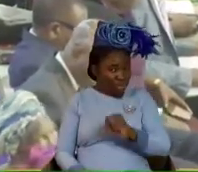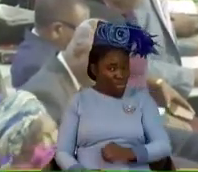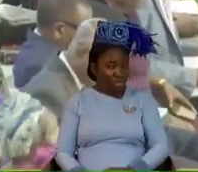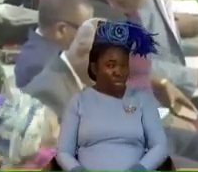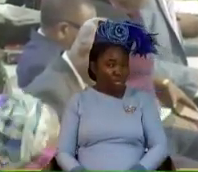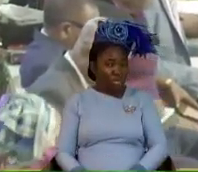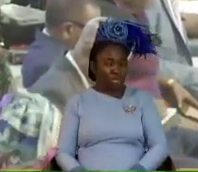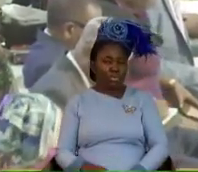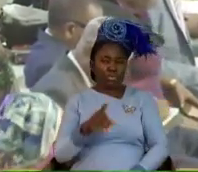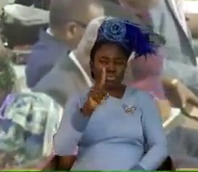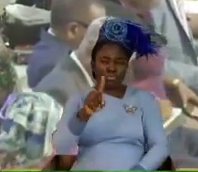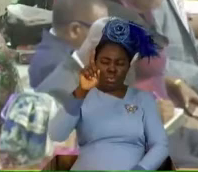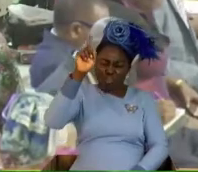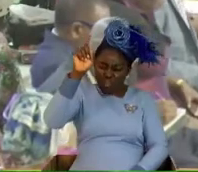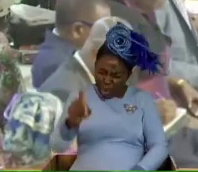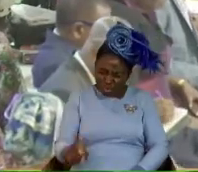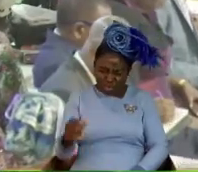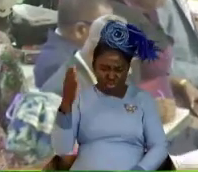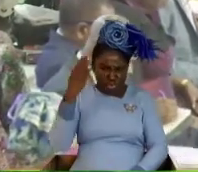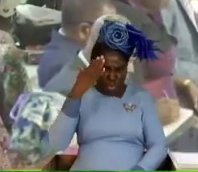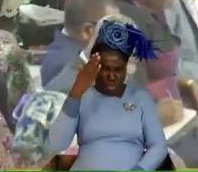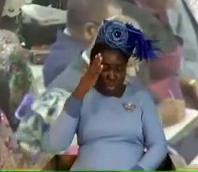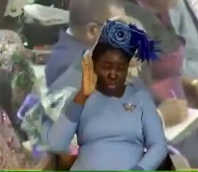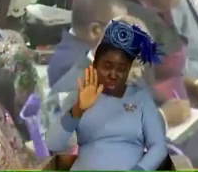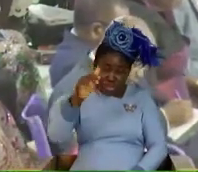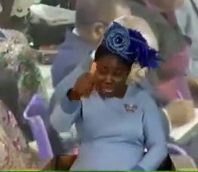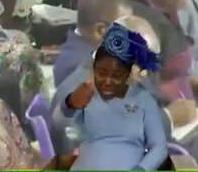You must know yourself.